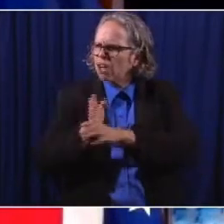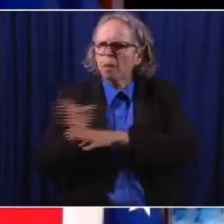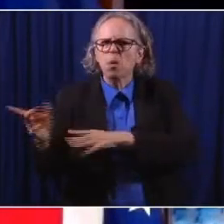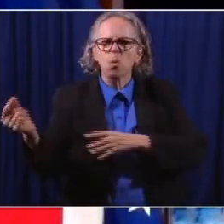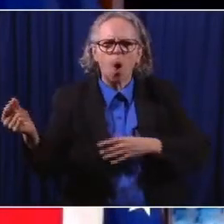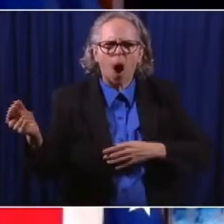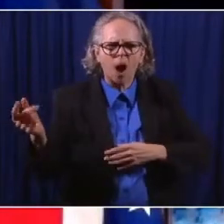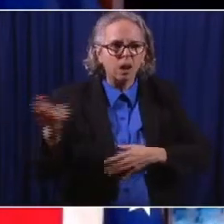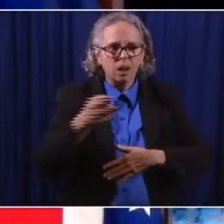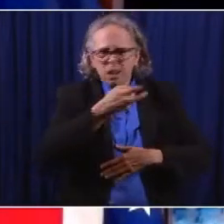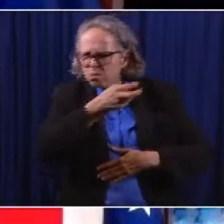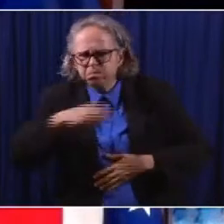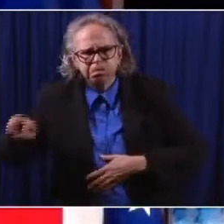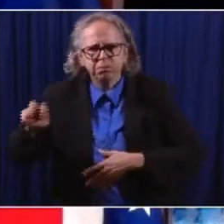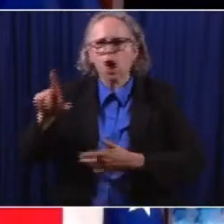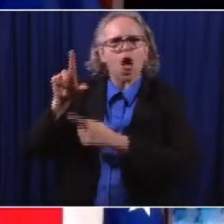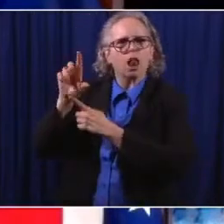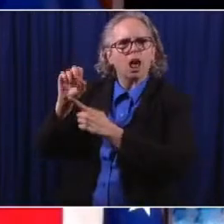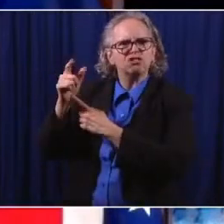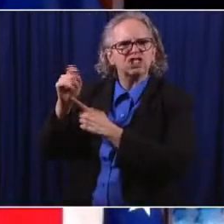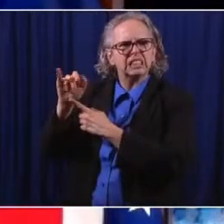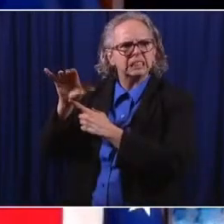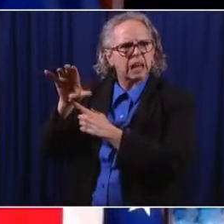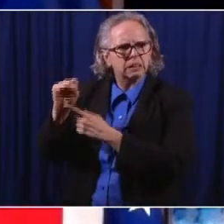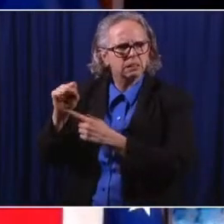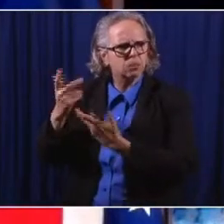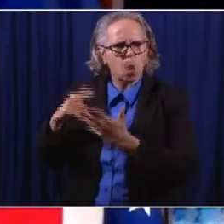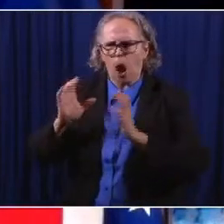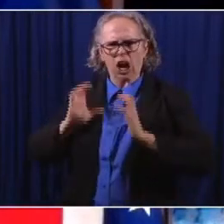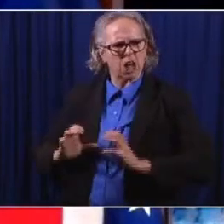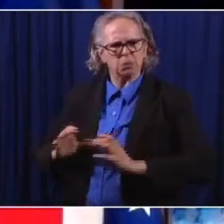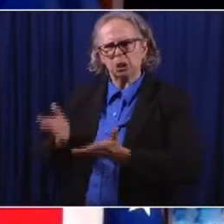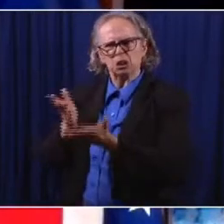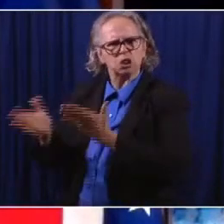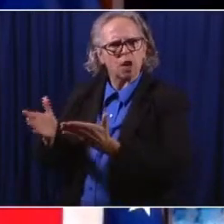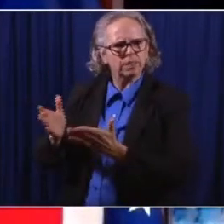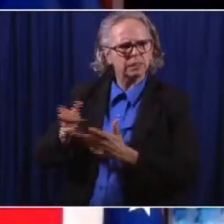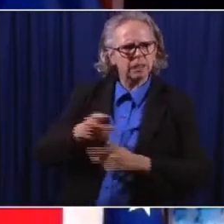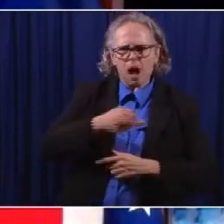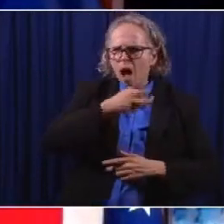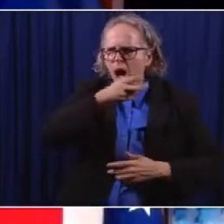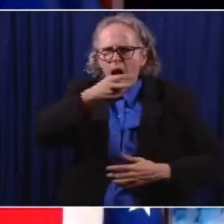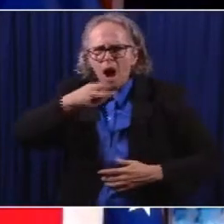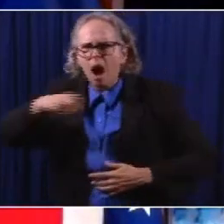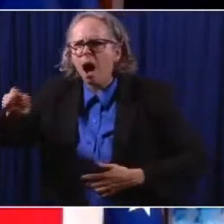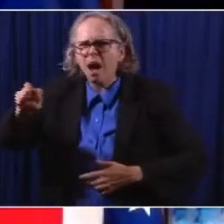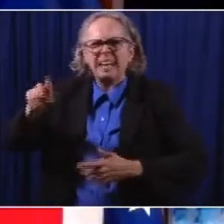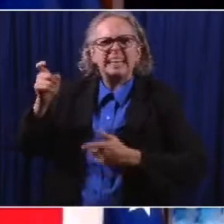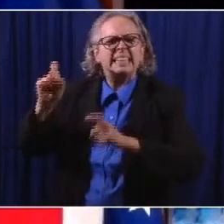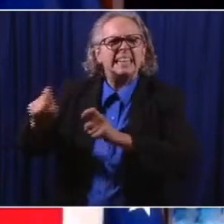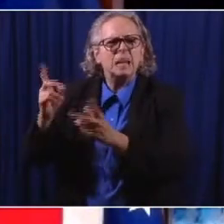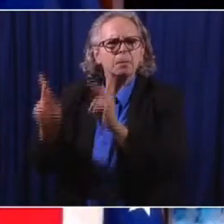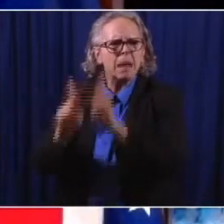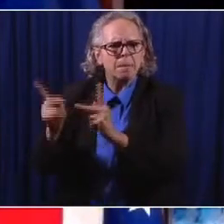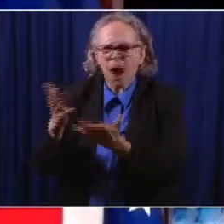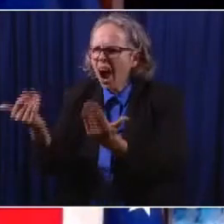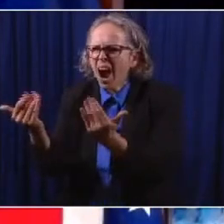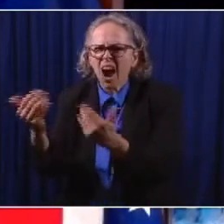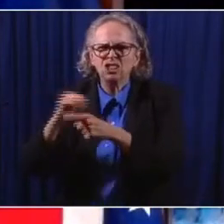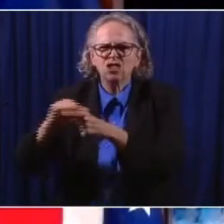logistics, in a lot of consumer services, they're hiring. And so we need to